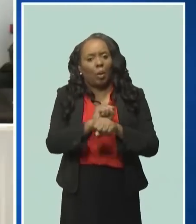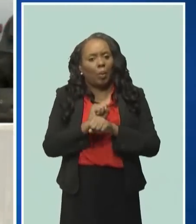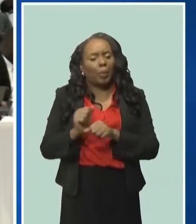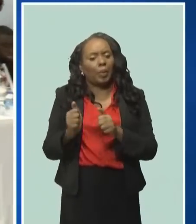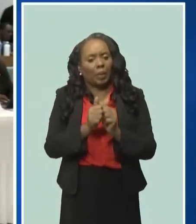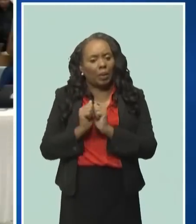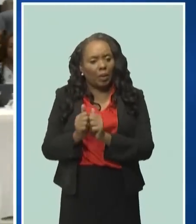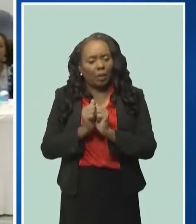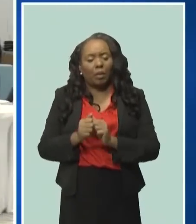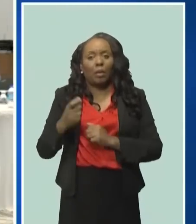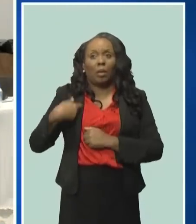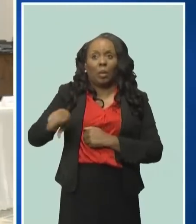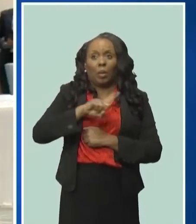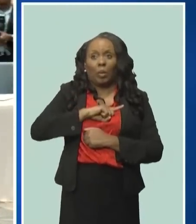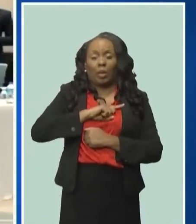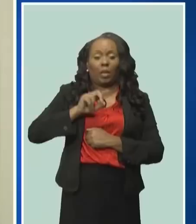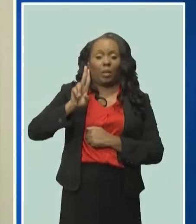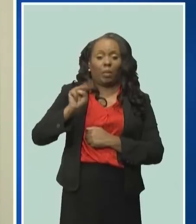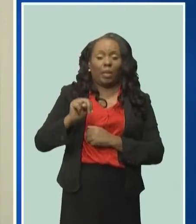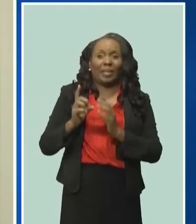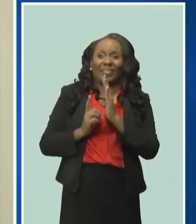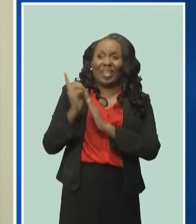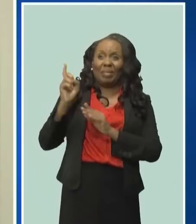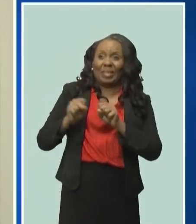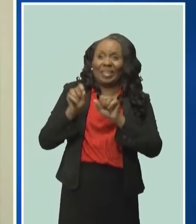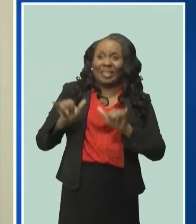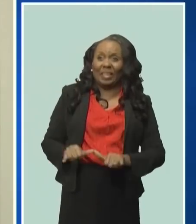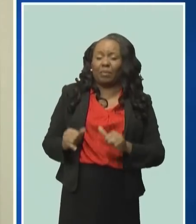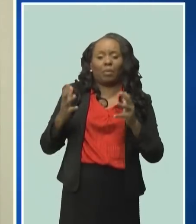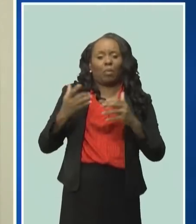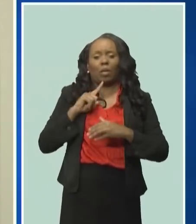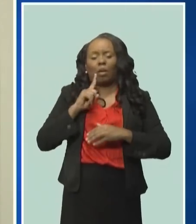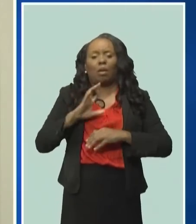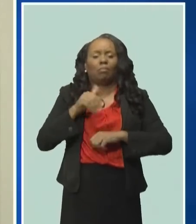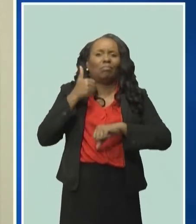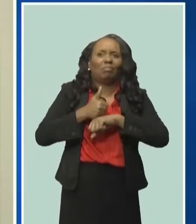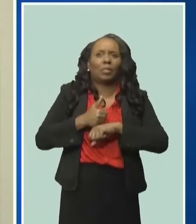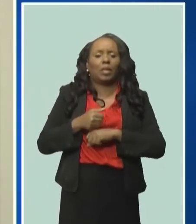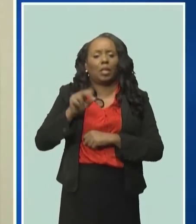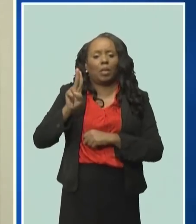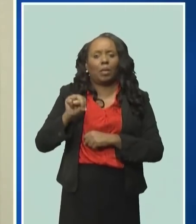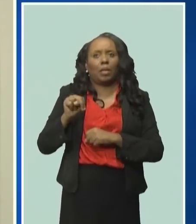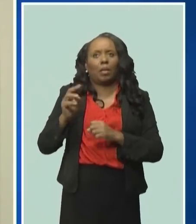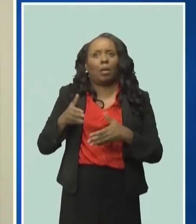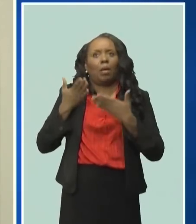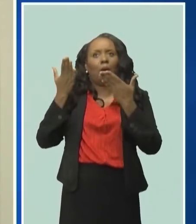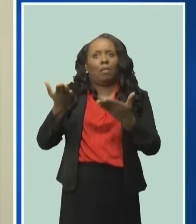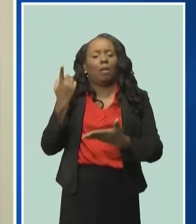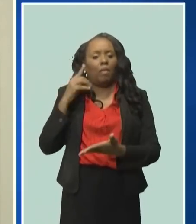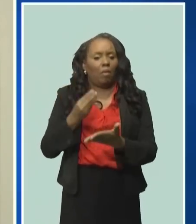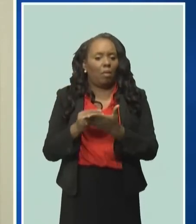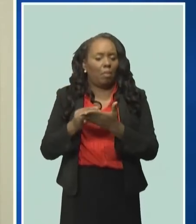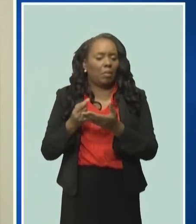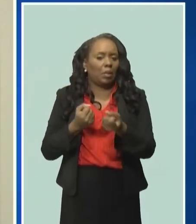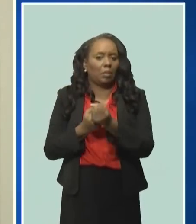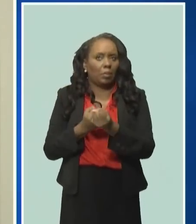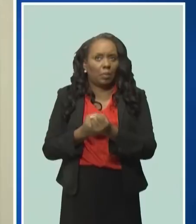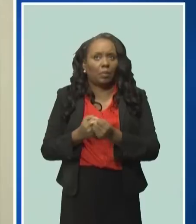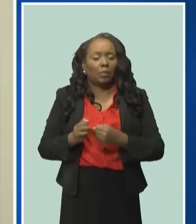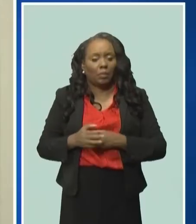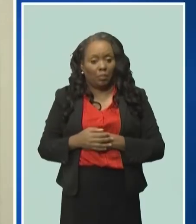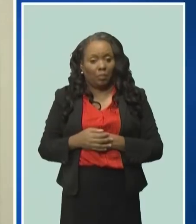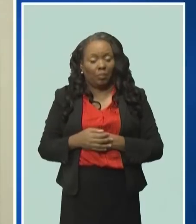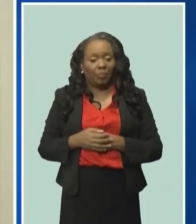whole UN development system to really solidify this UN offer on financing for development. And you will hear today